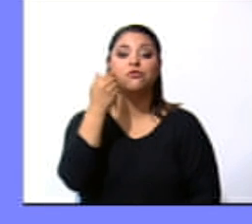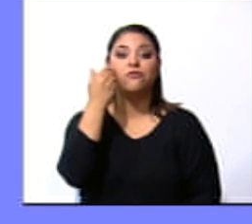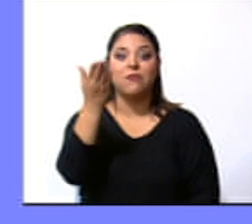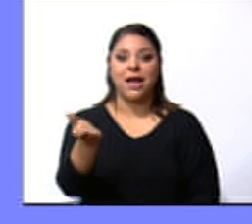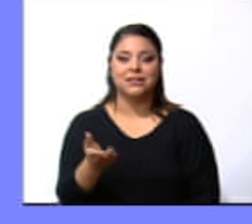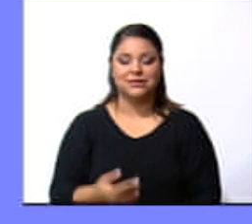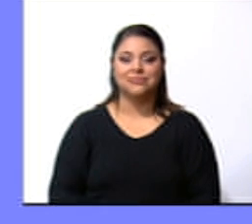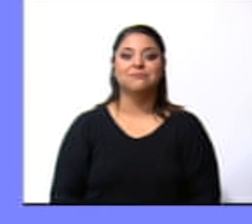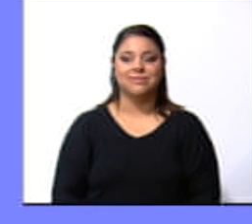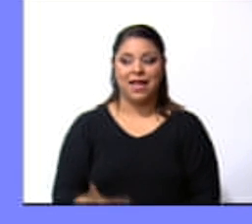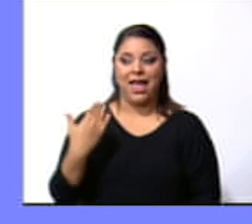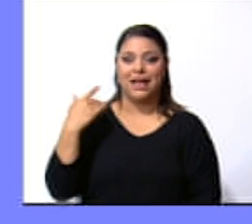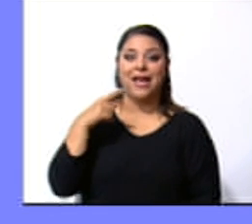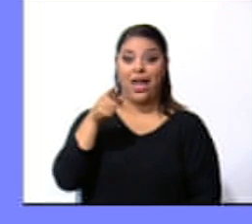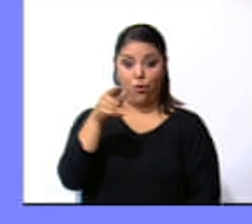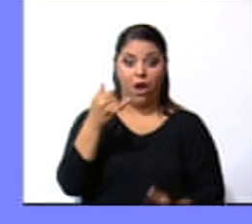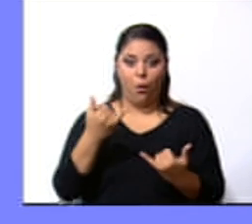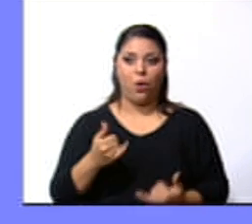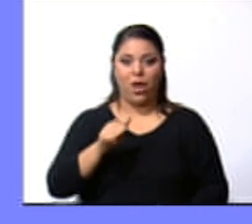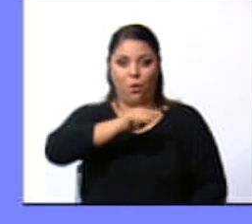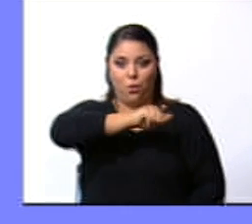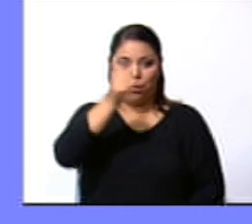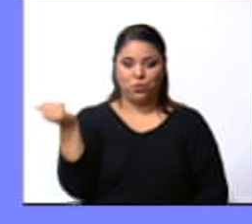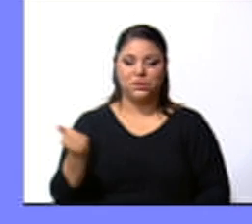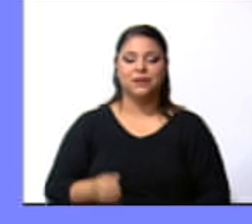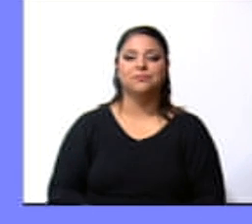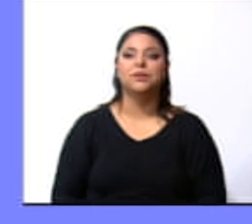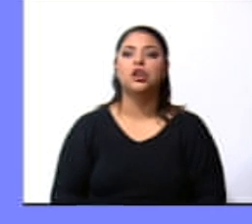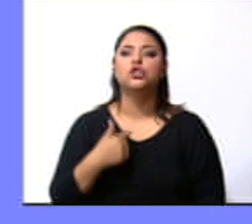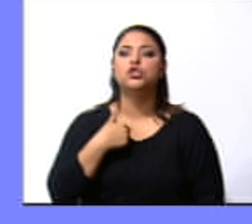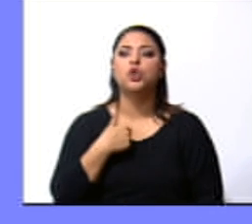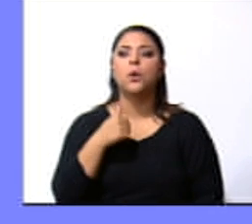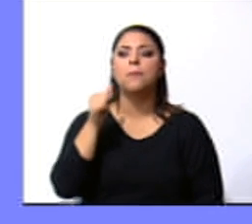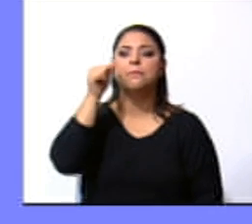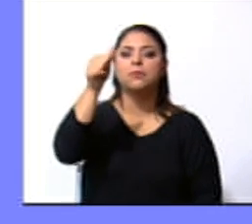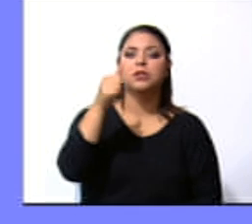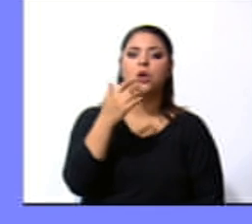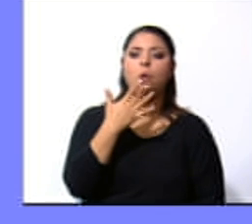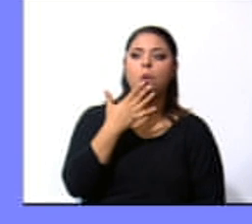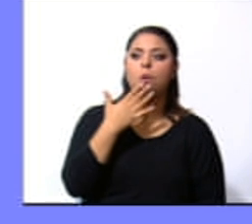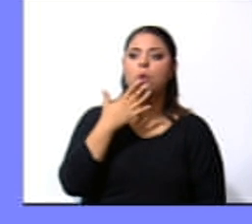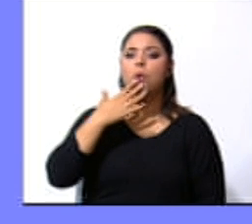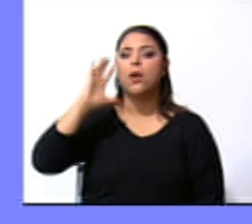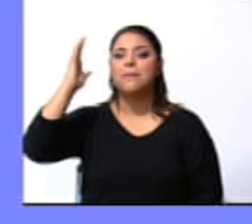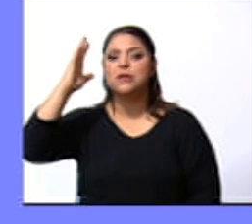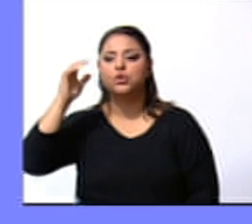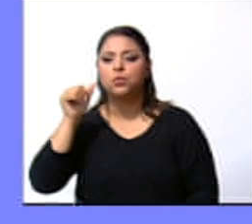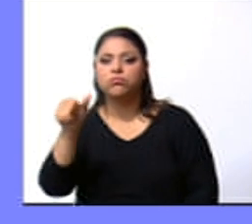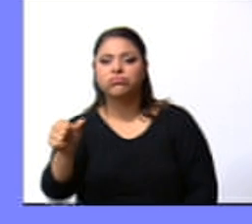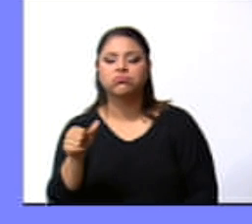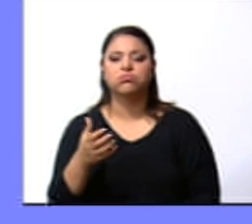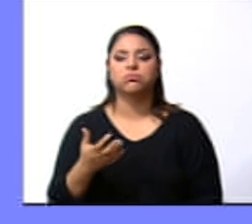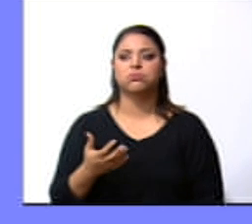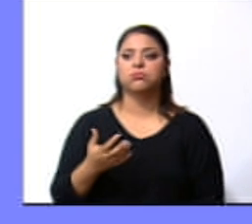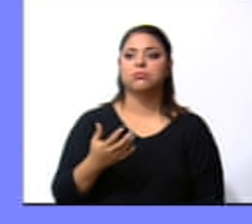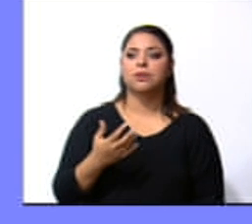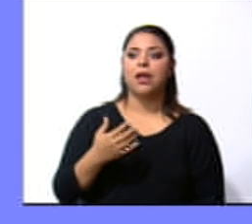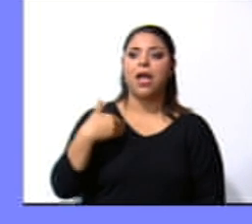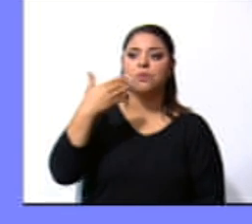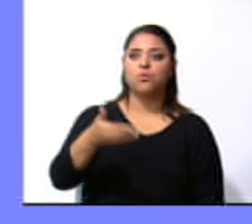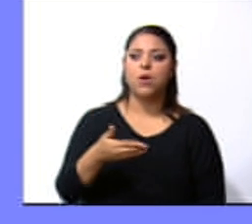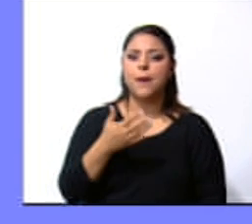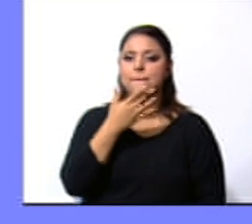was really easy for you. Okay, I'm gonna press this color, these yellow colors, and then